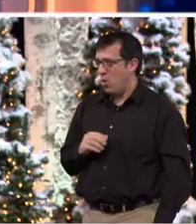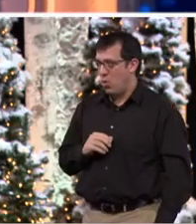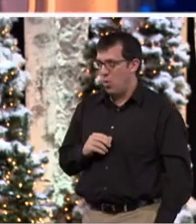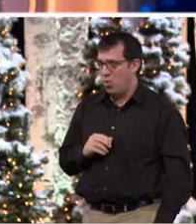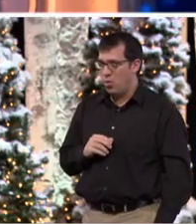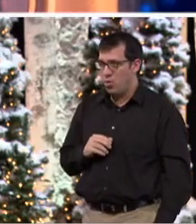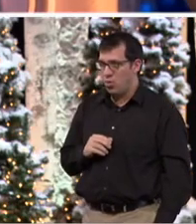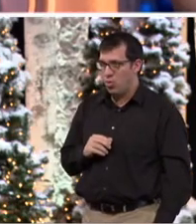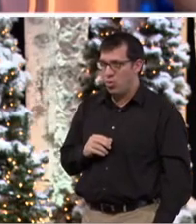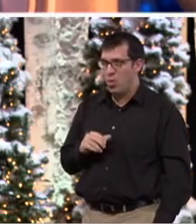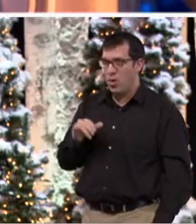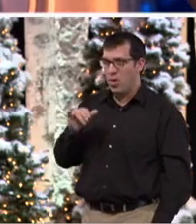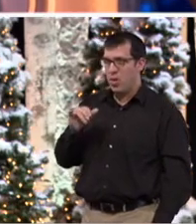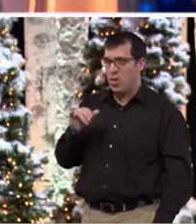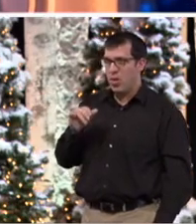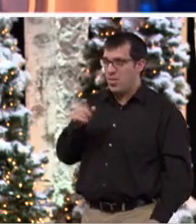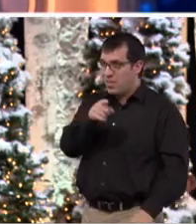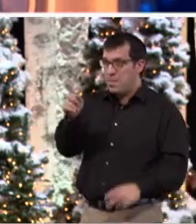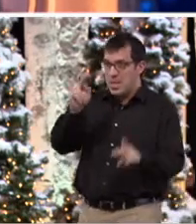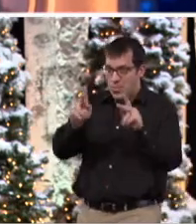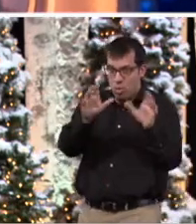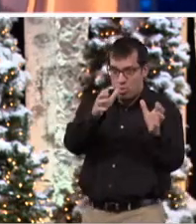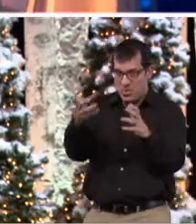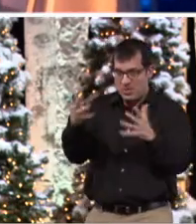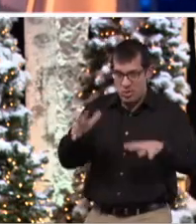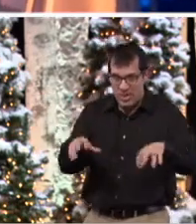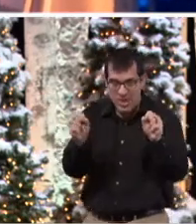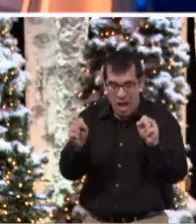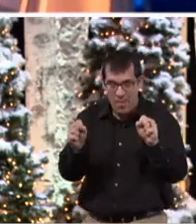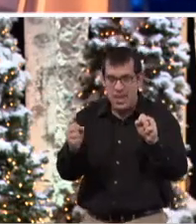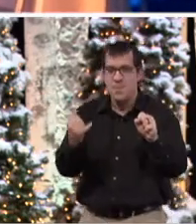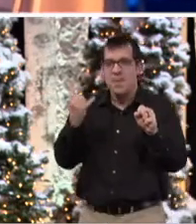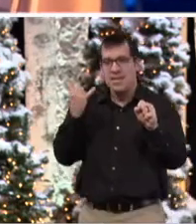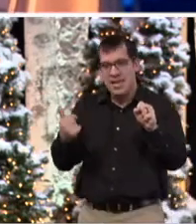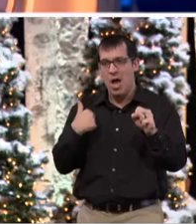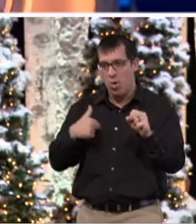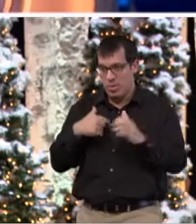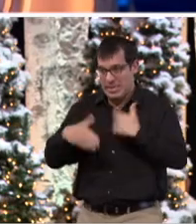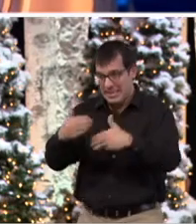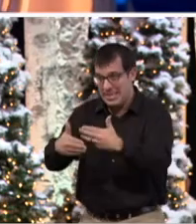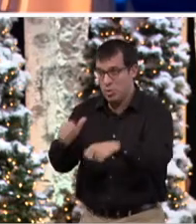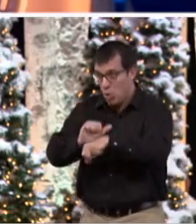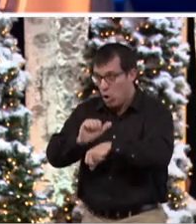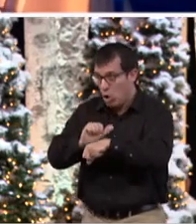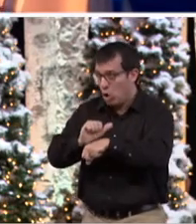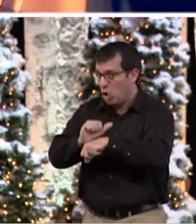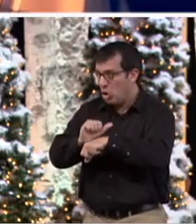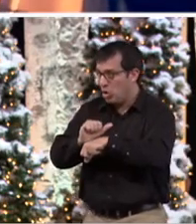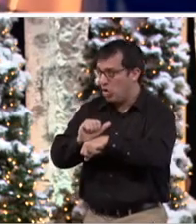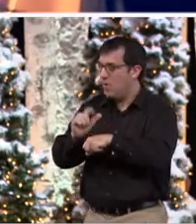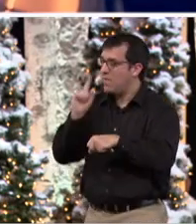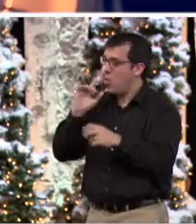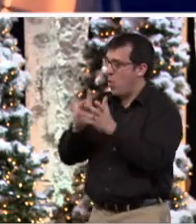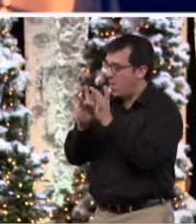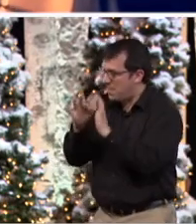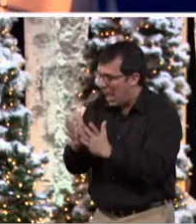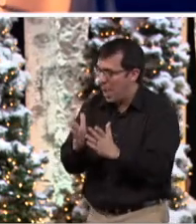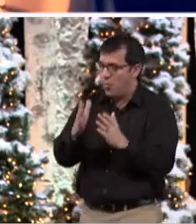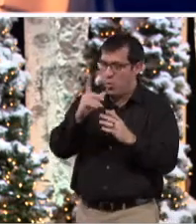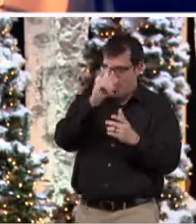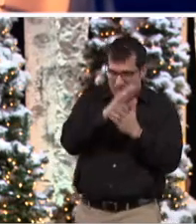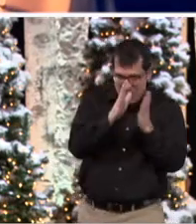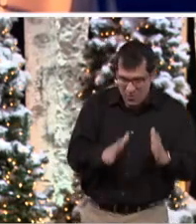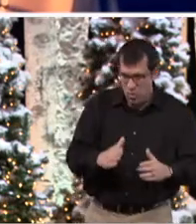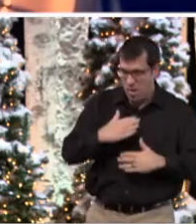The tribes have been adopted, but now we have to mobilize for a Bible, a believer, and a body